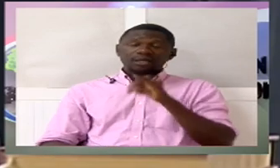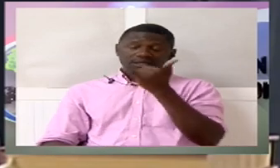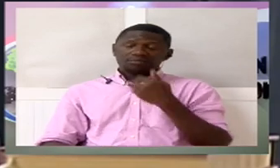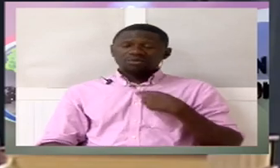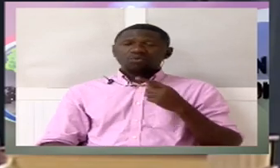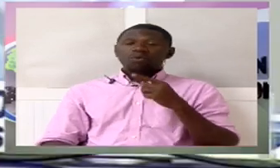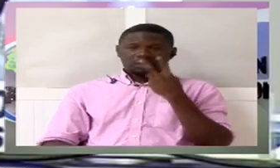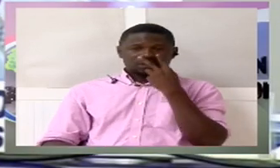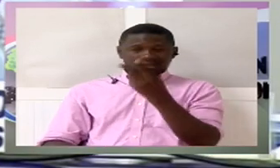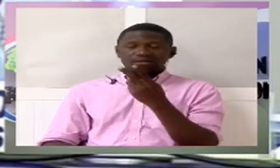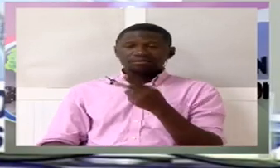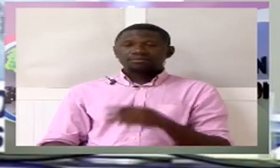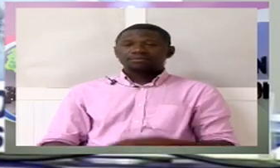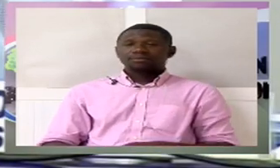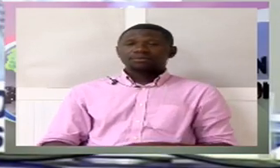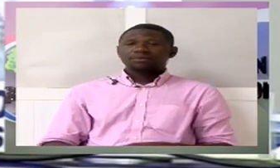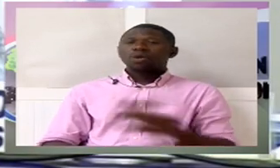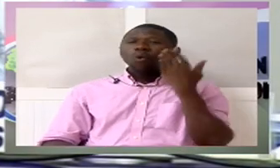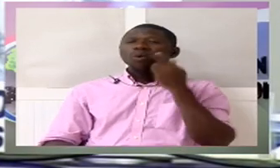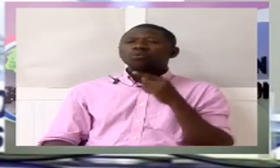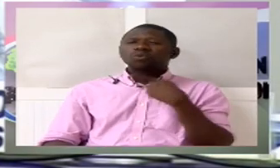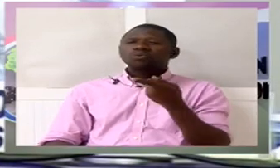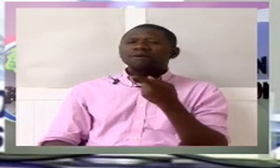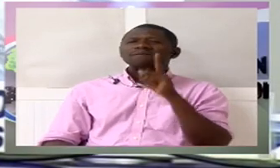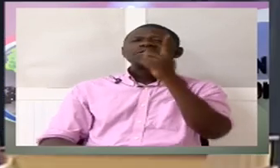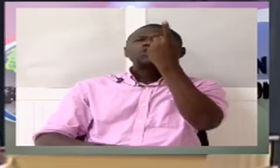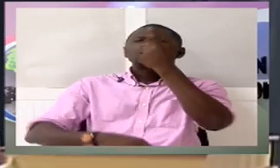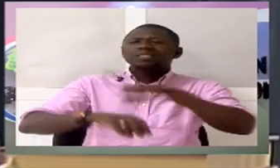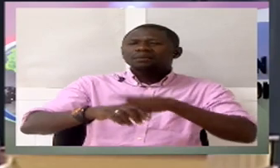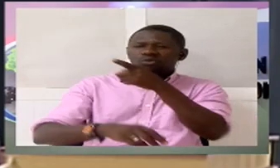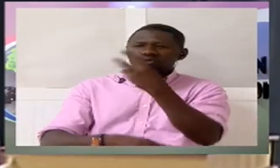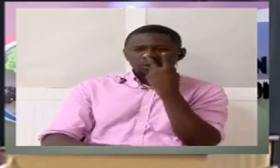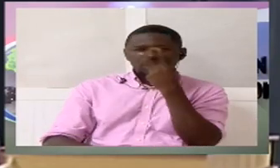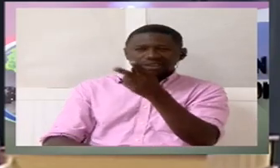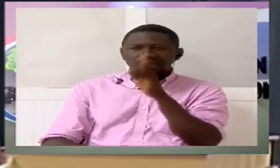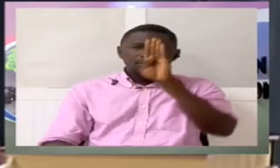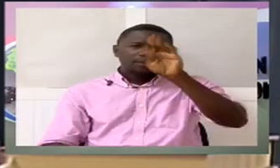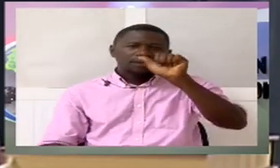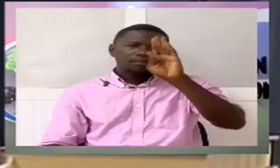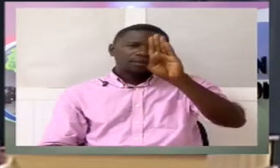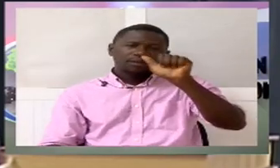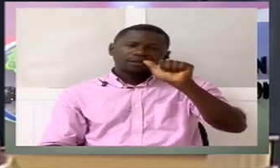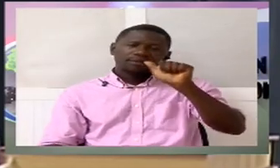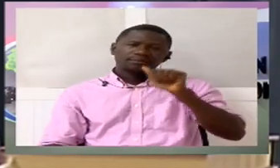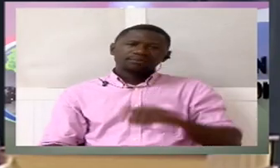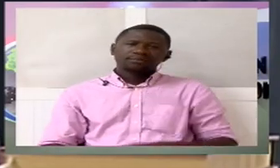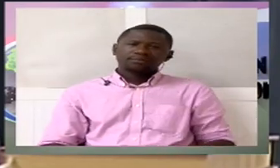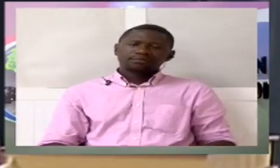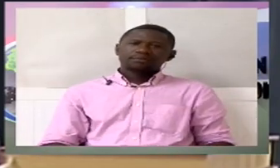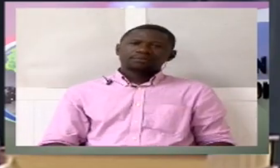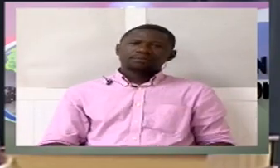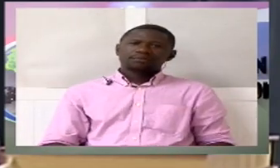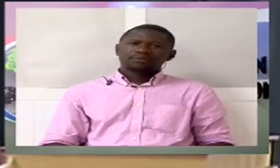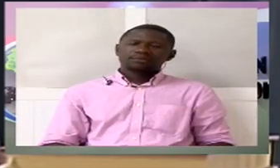once saw him. When was the first time you saw him? Yaje wati jumale sinya follow me yaje. Biria soro ngamira after